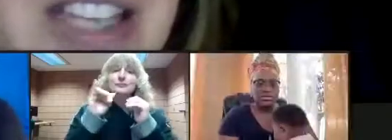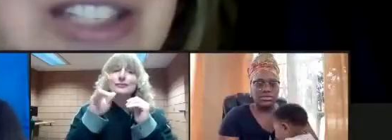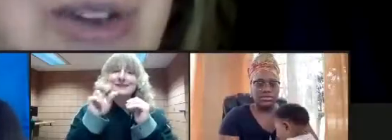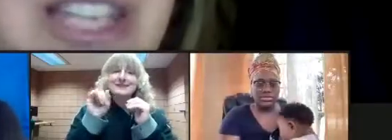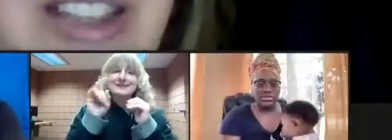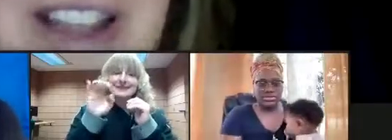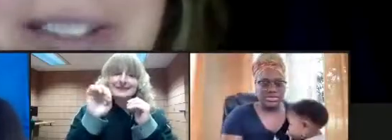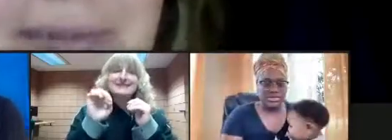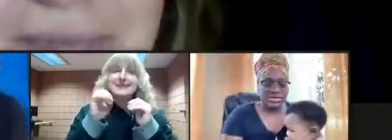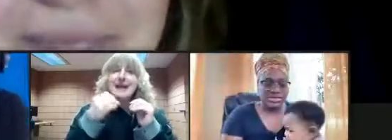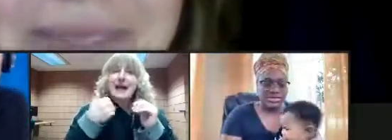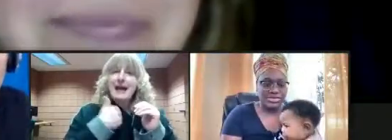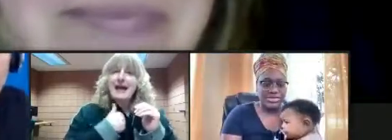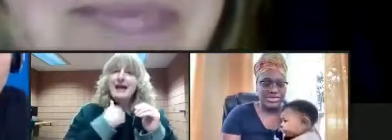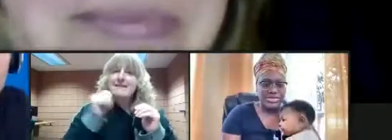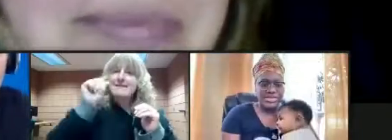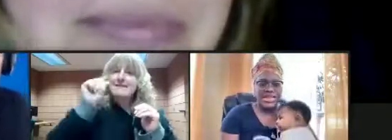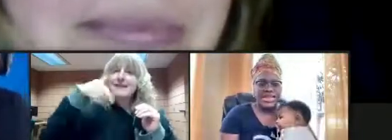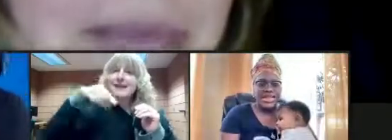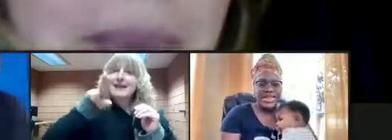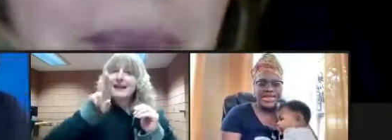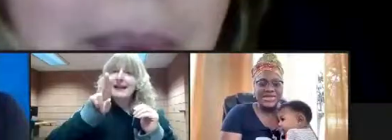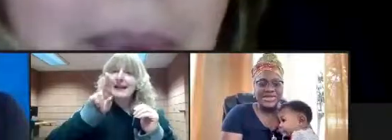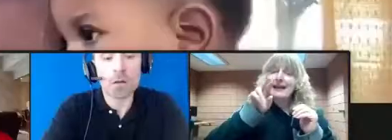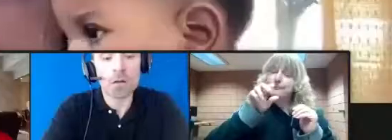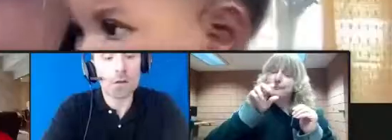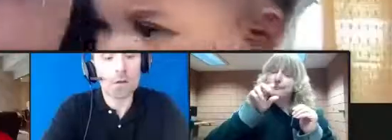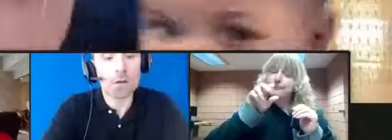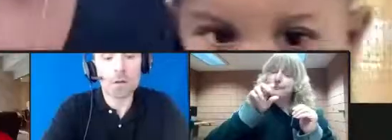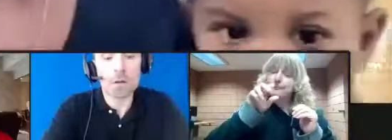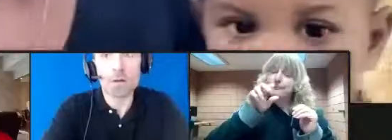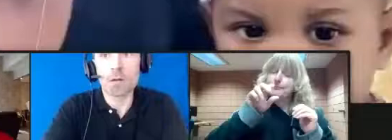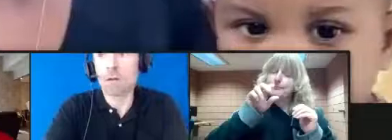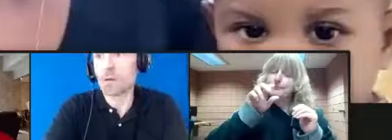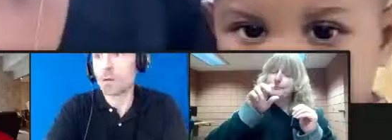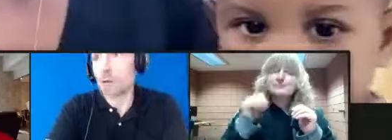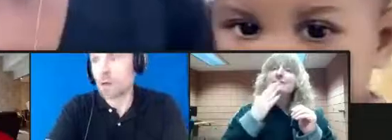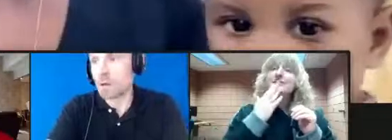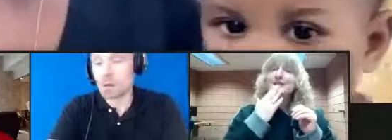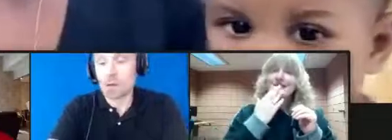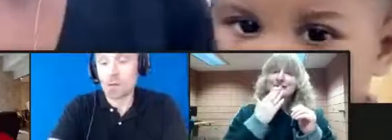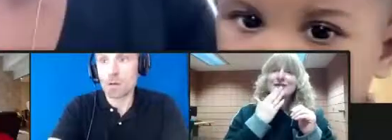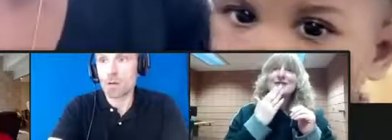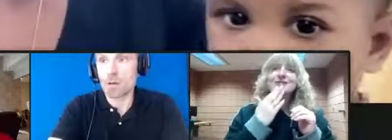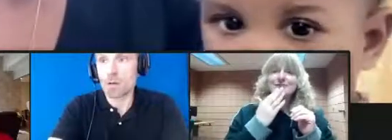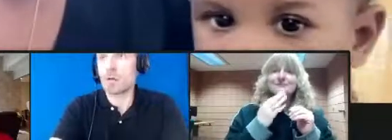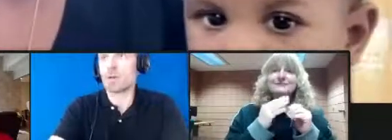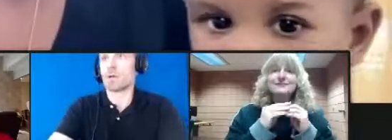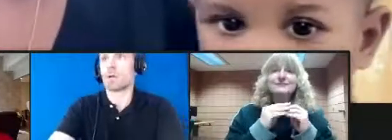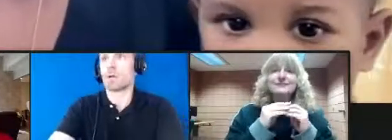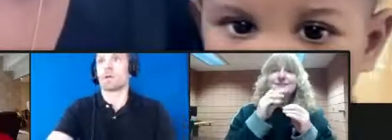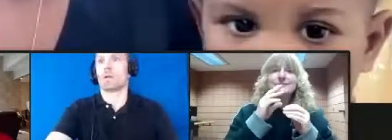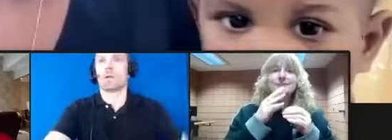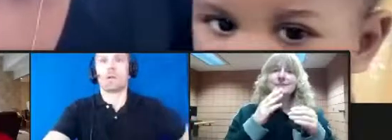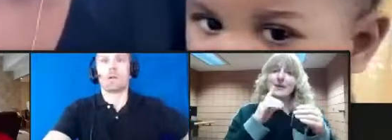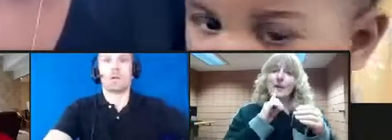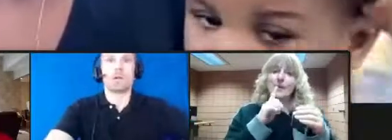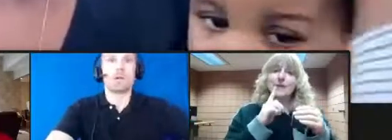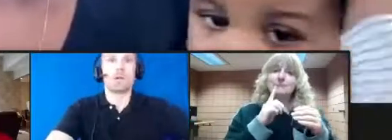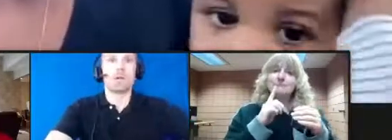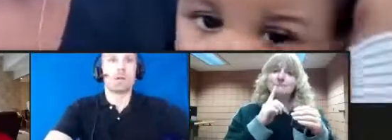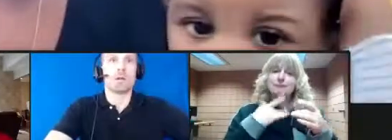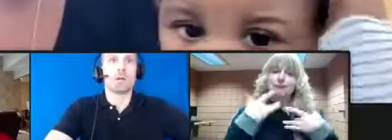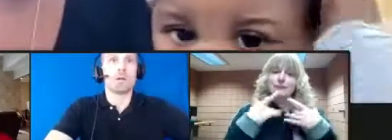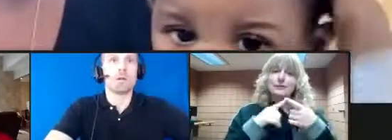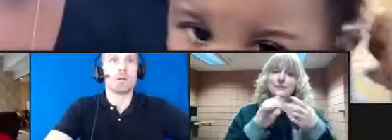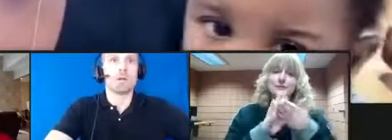off today. So Akila? Thank you so much. I'm really excited to be a part of this